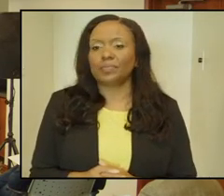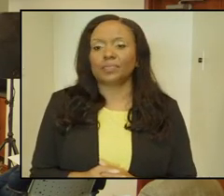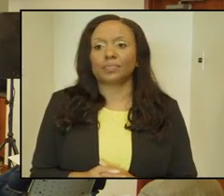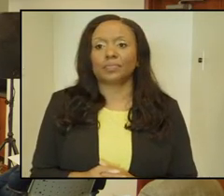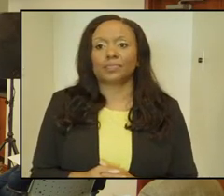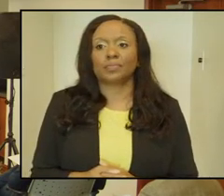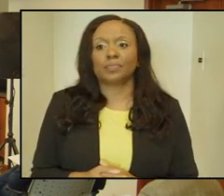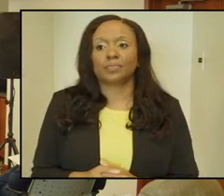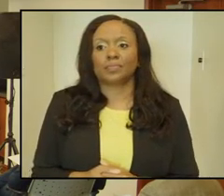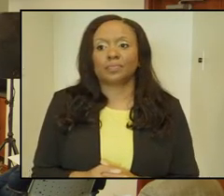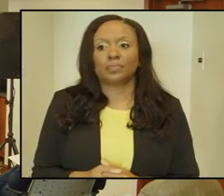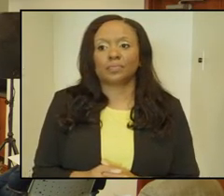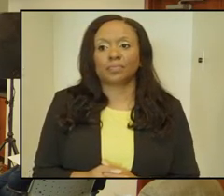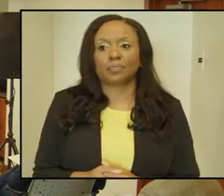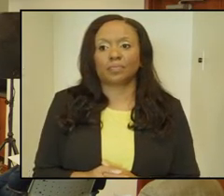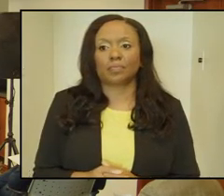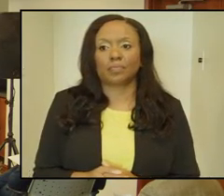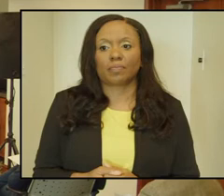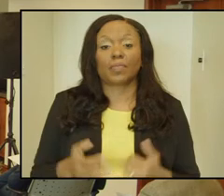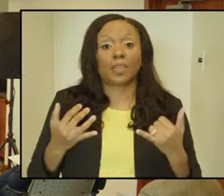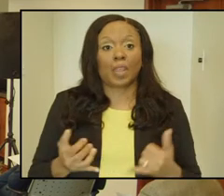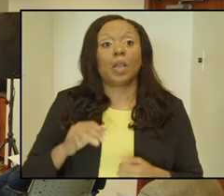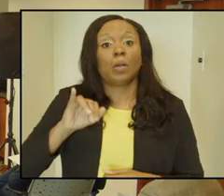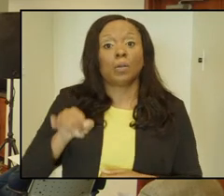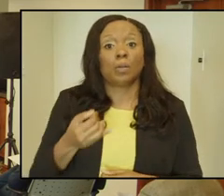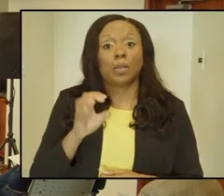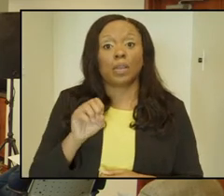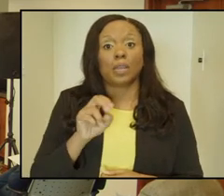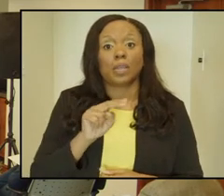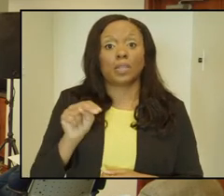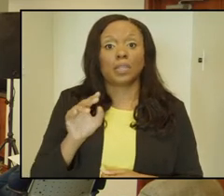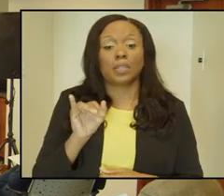I call upon Mrs. Jennifer Hunt,